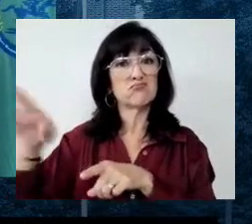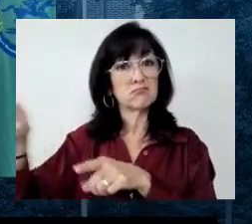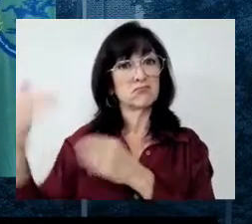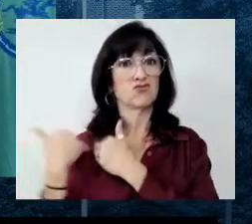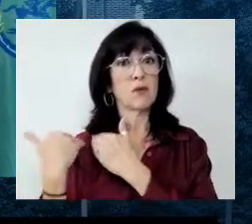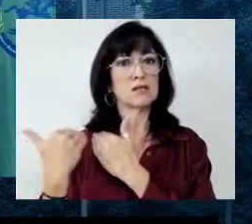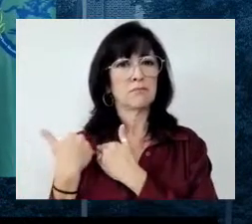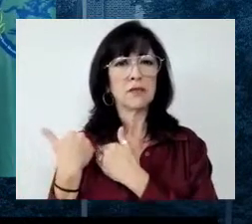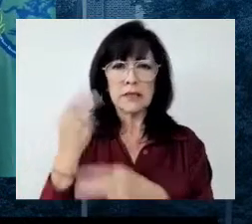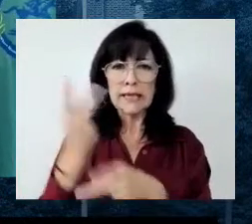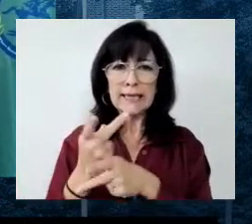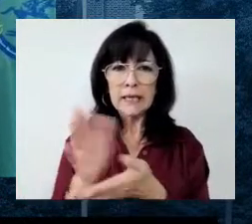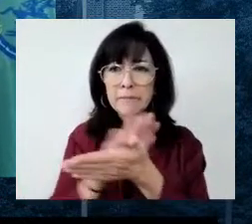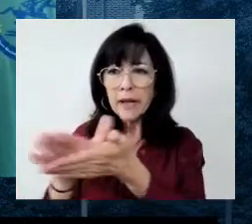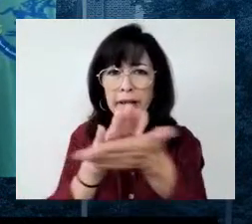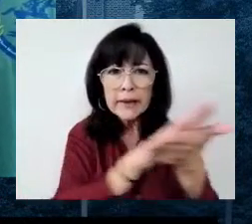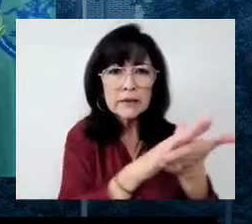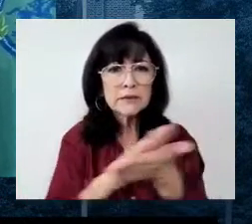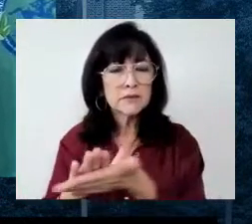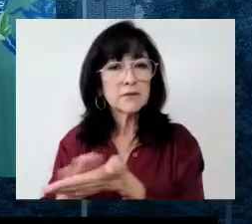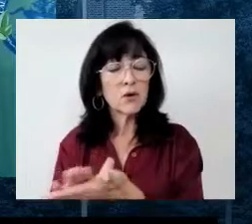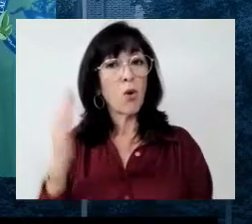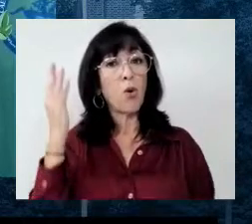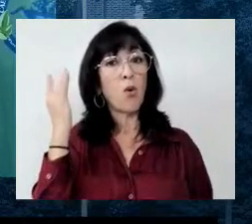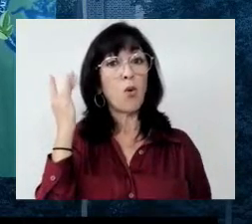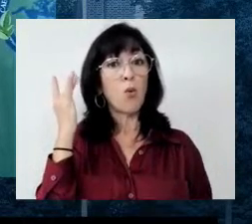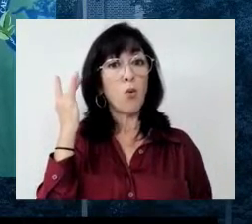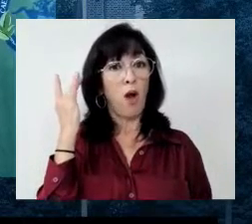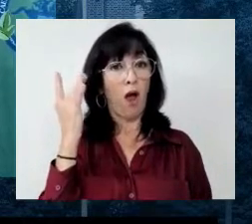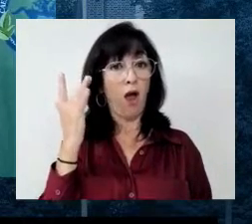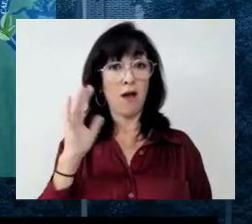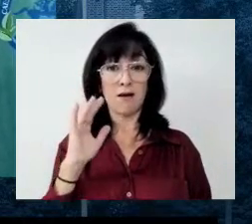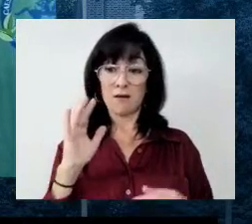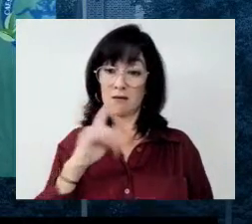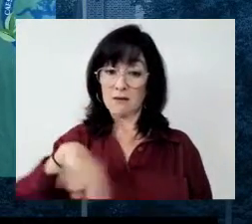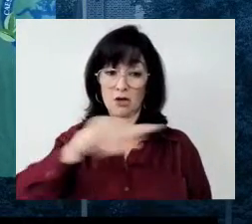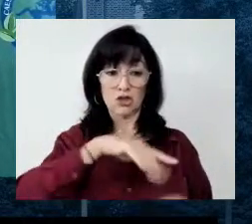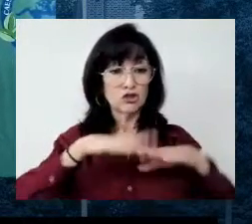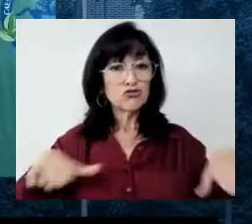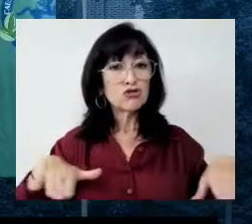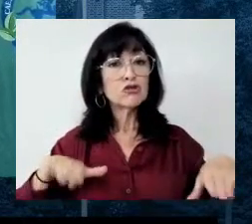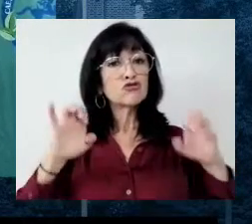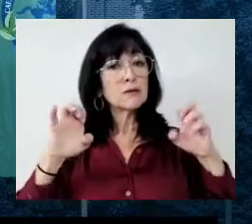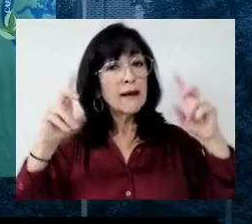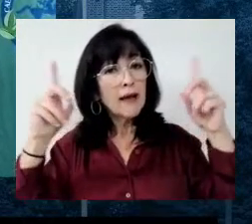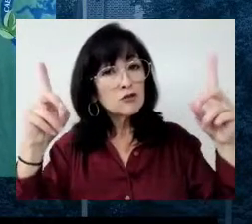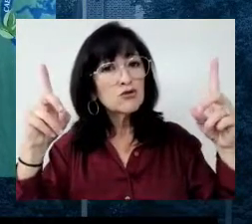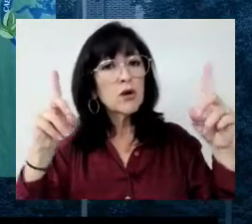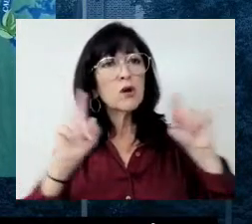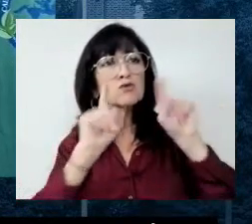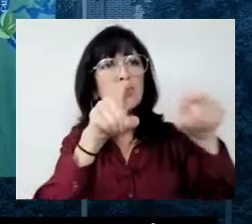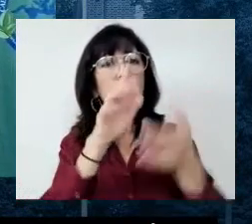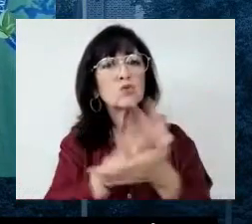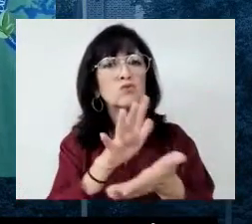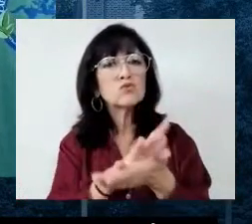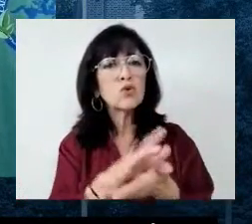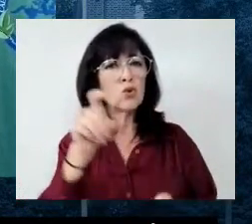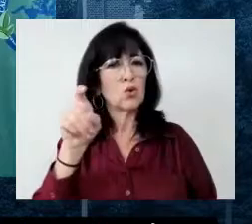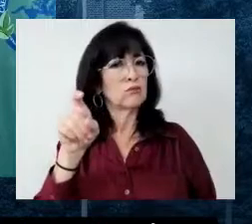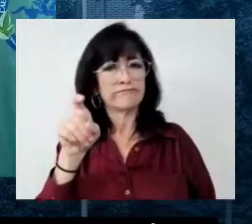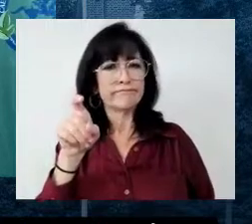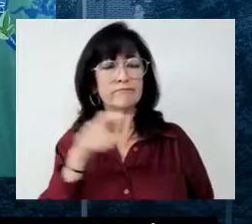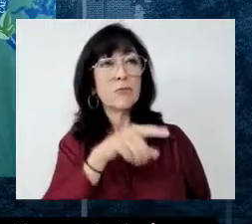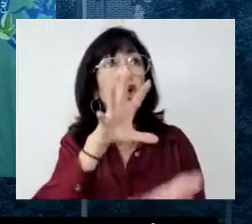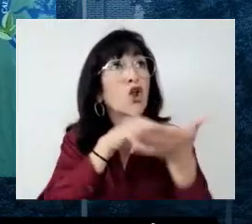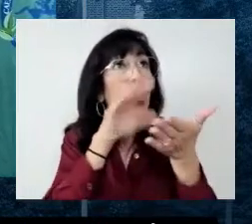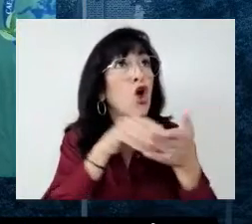the education of our children, this ECHO team and the rest of the students here are so critically important to all of us, to